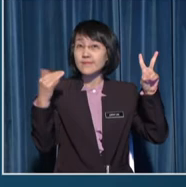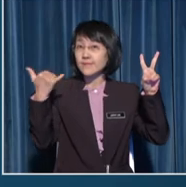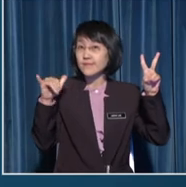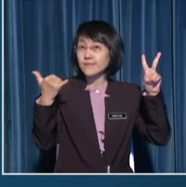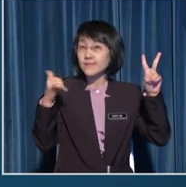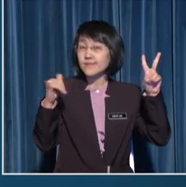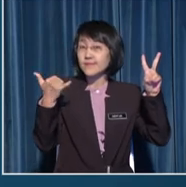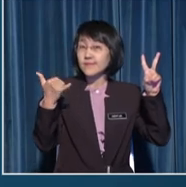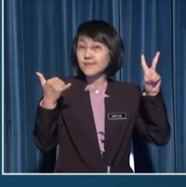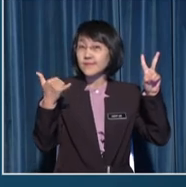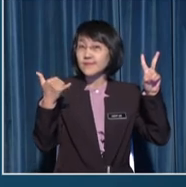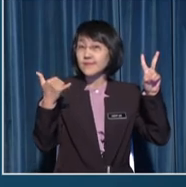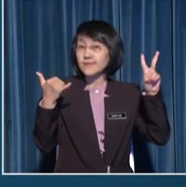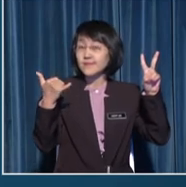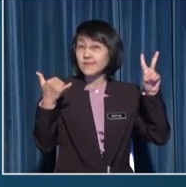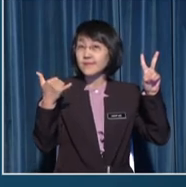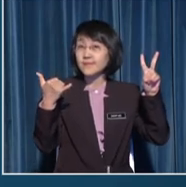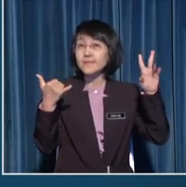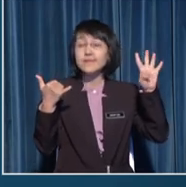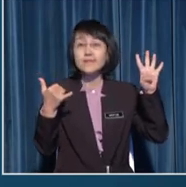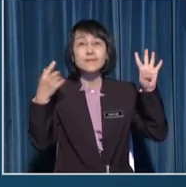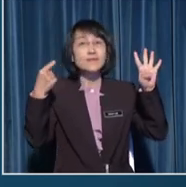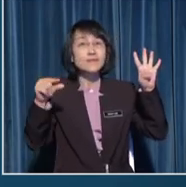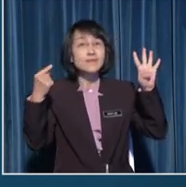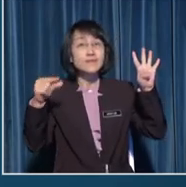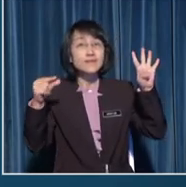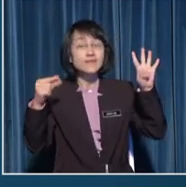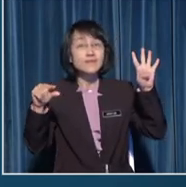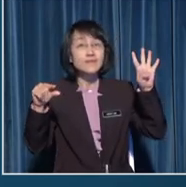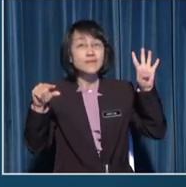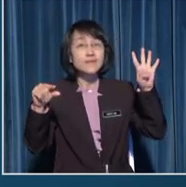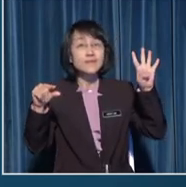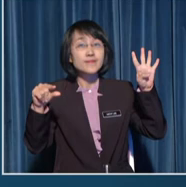yellow, and 4 for green.